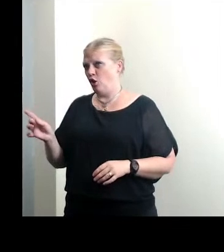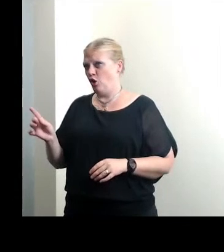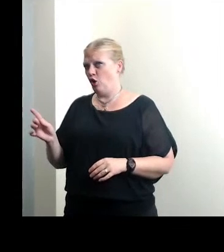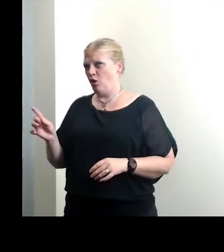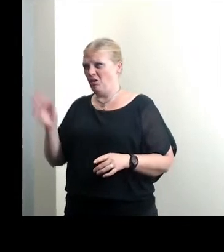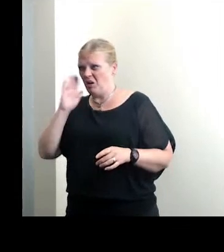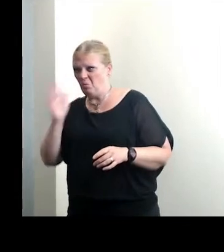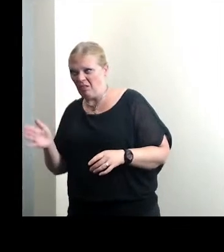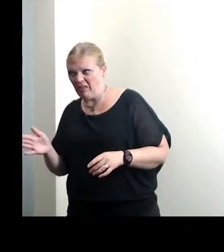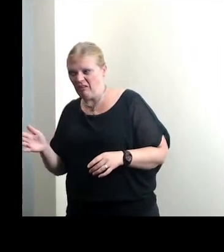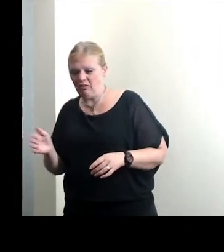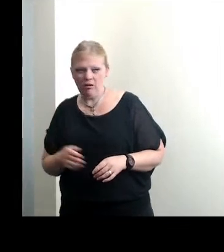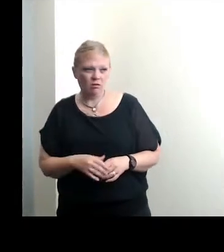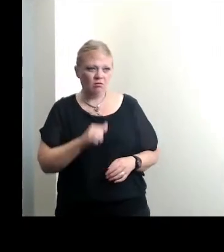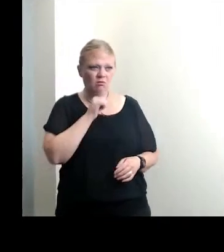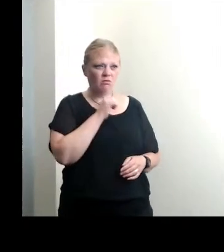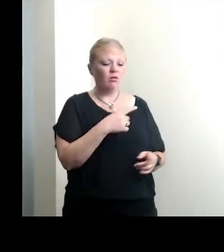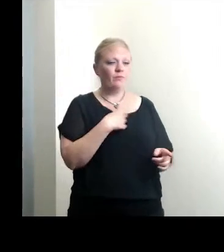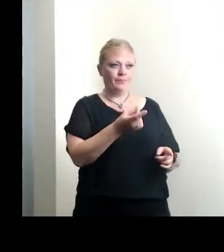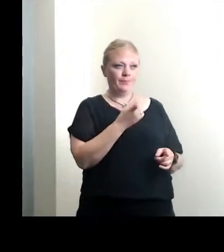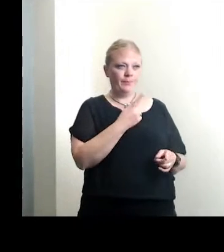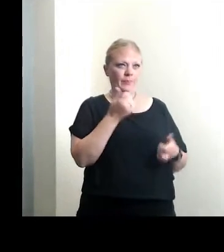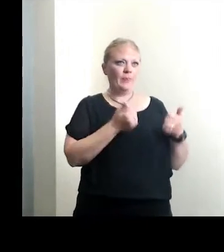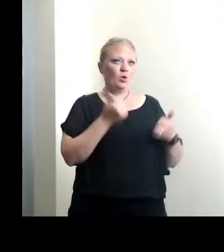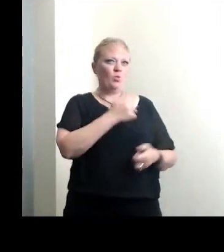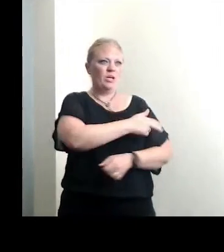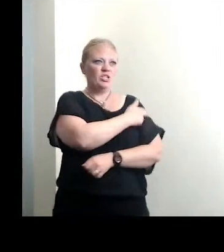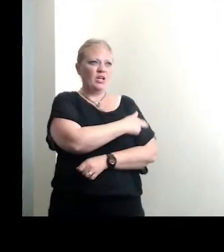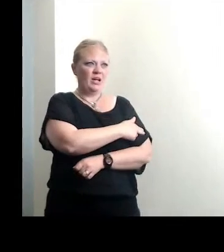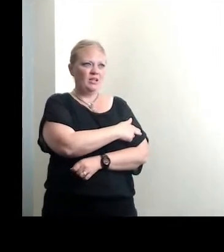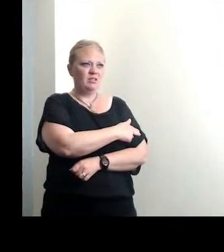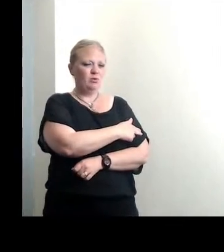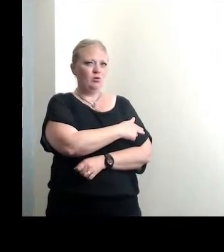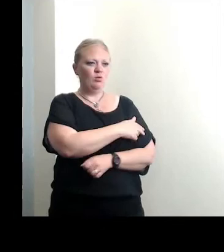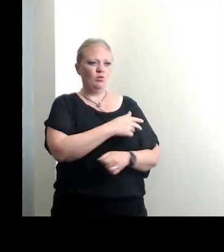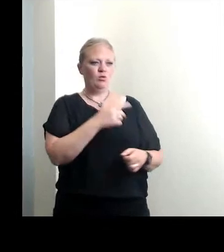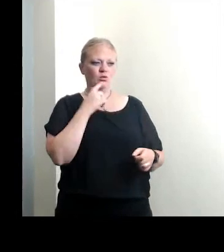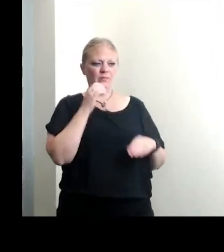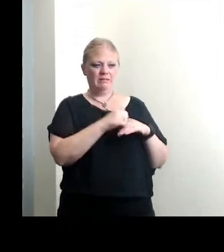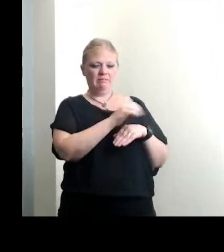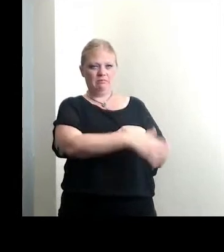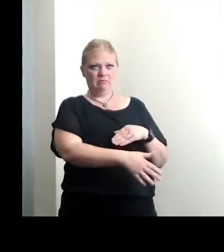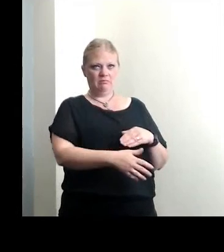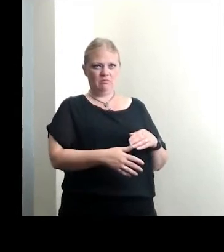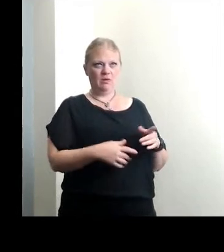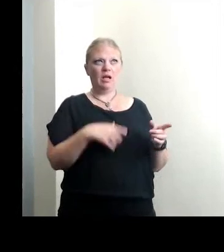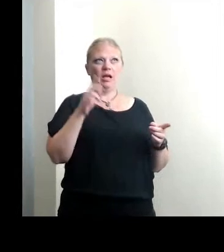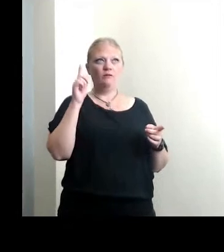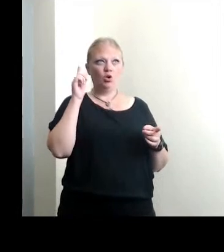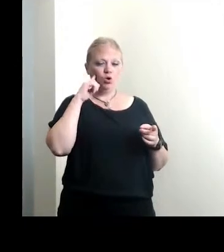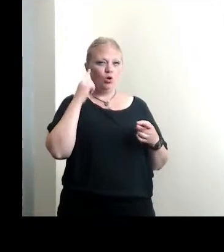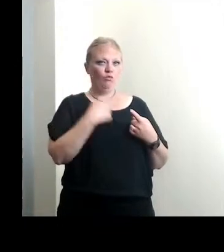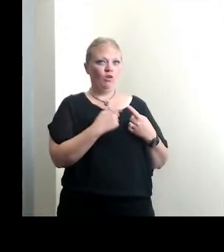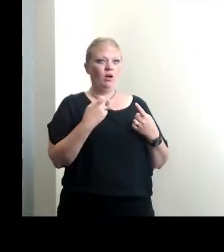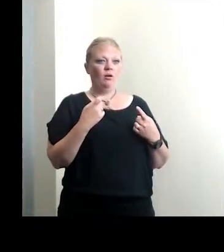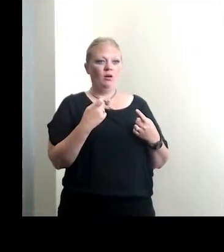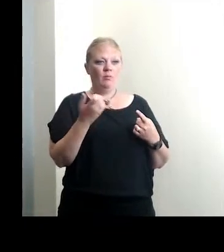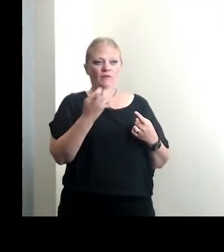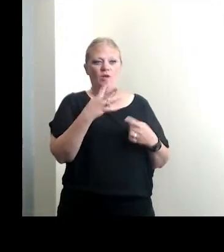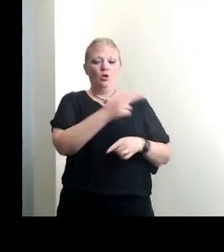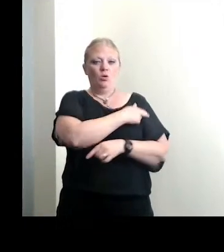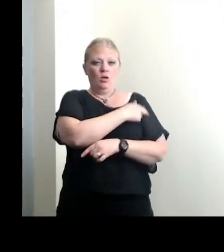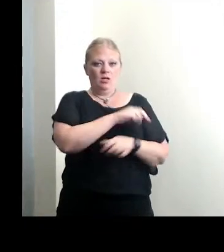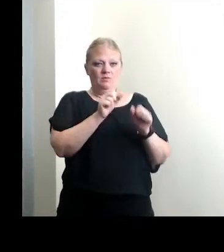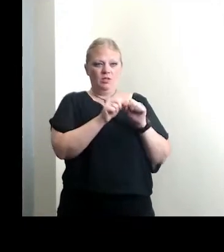they going to? I don't believe any. The question is what hospitals have been asked to send ventilators down south. I have heard that from a couple of the